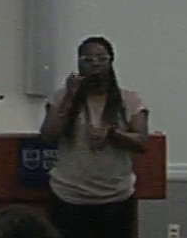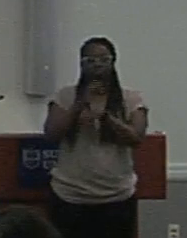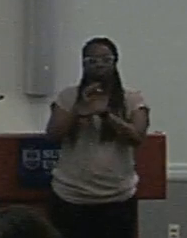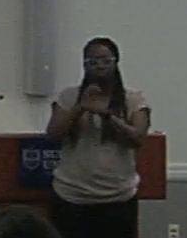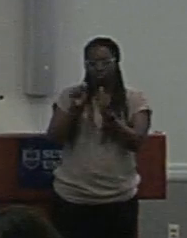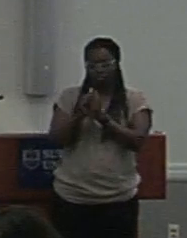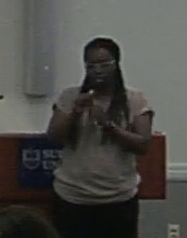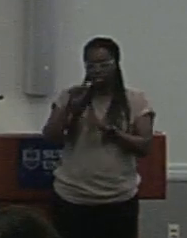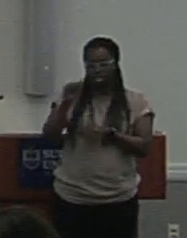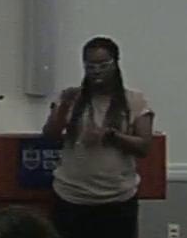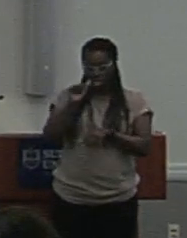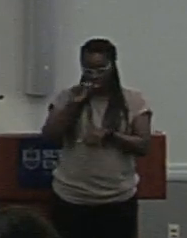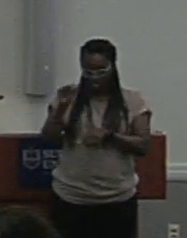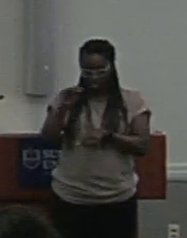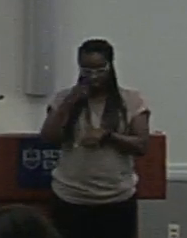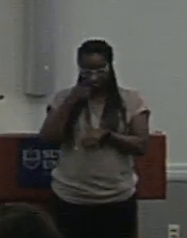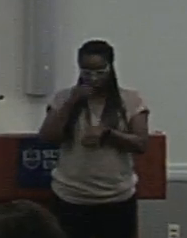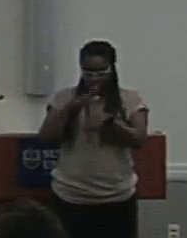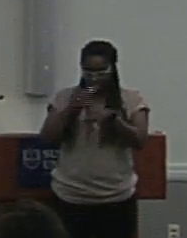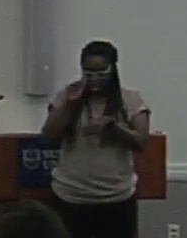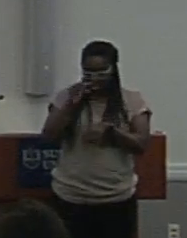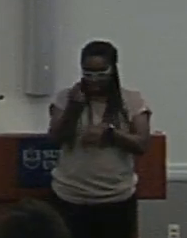could you talk a little bit about E&I?